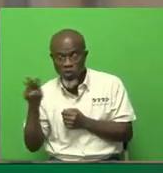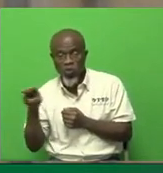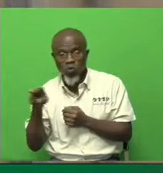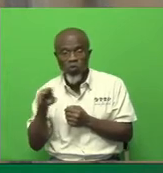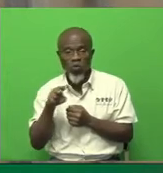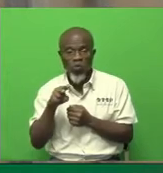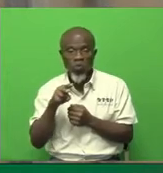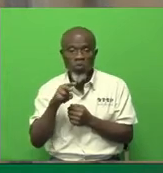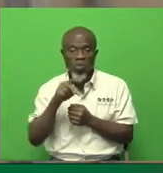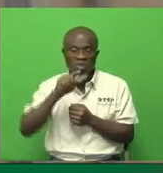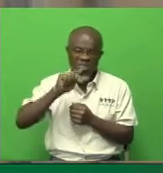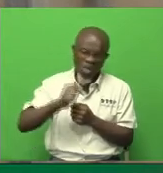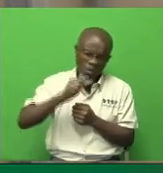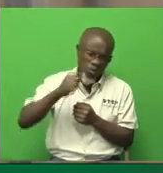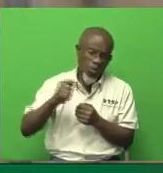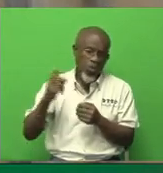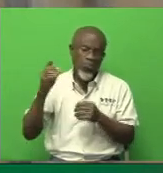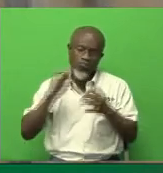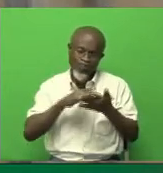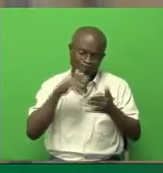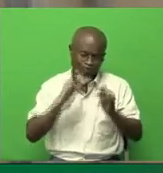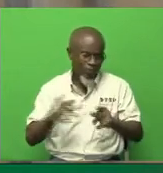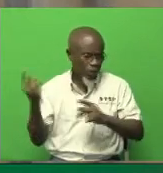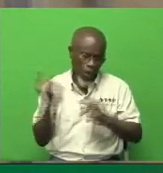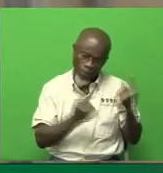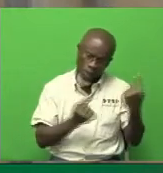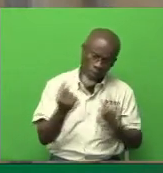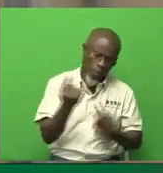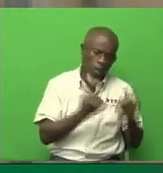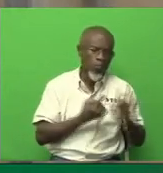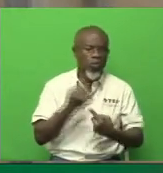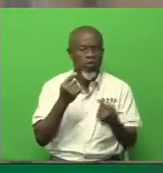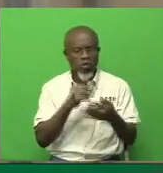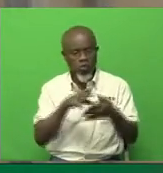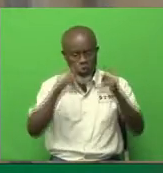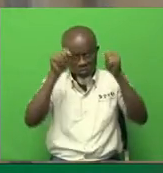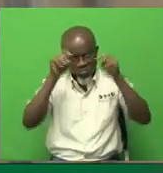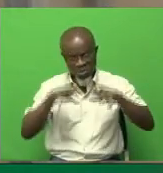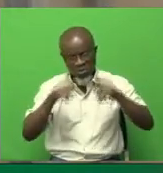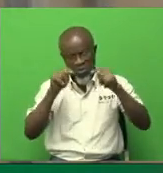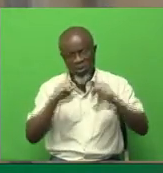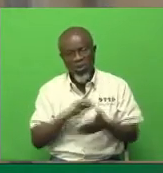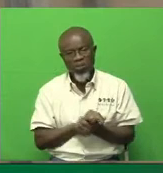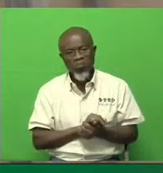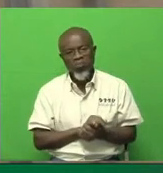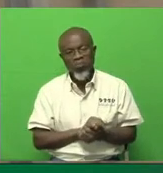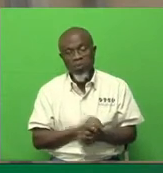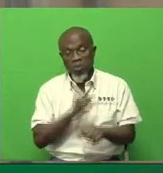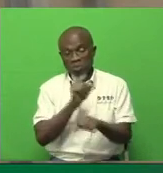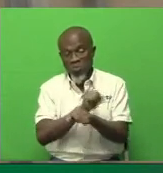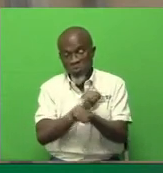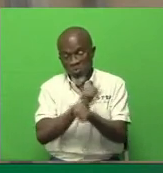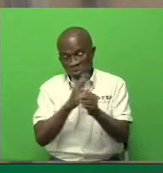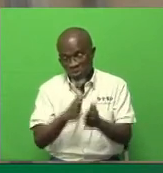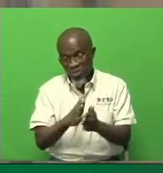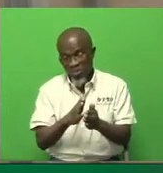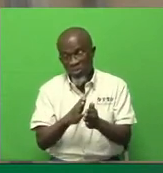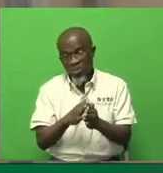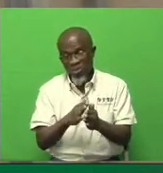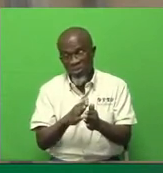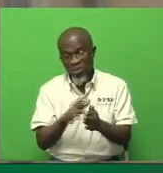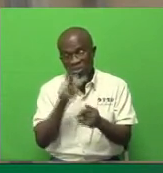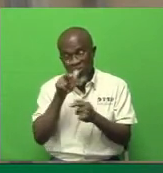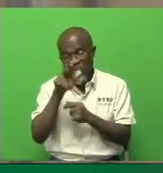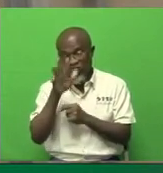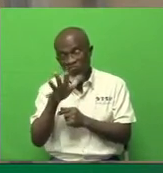to do the examinations the workers alone to administer those examinations 3